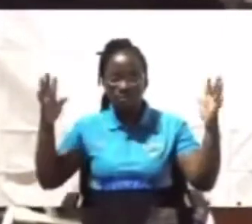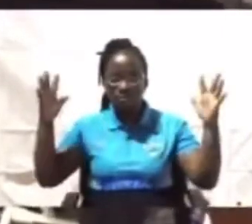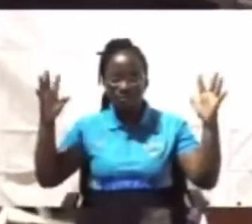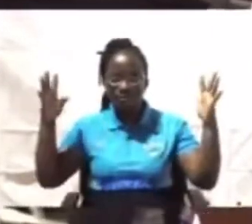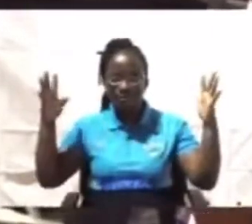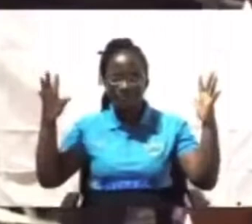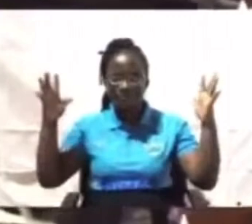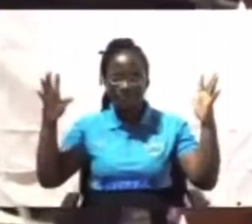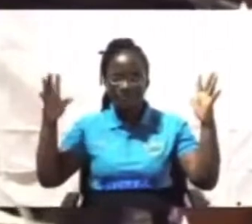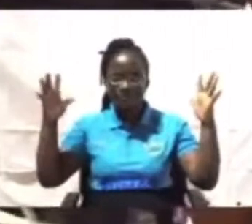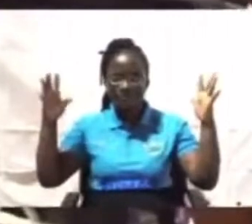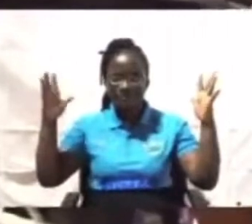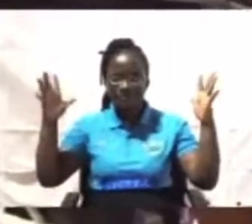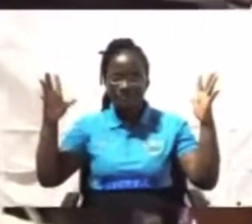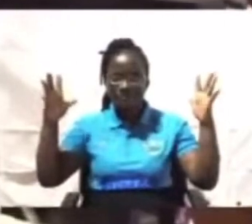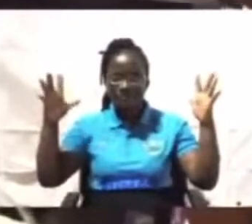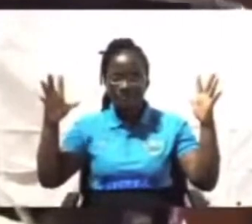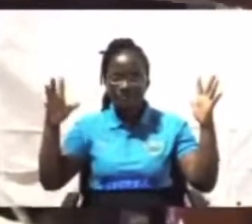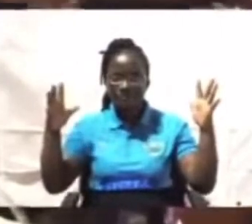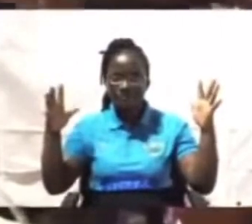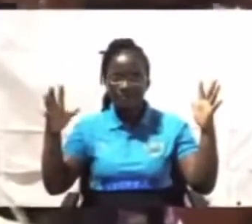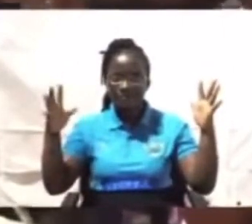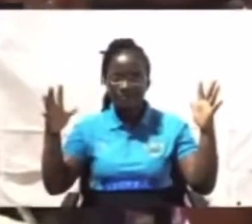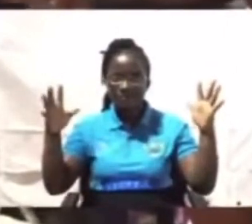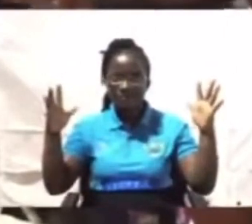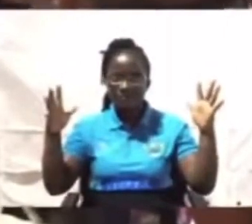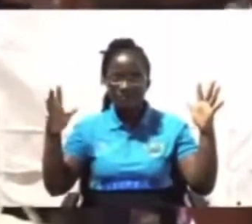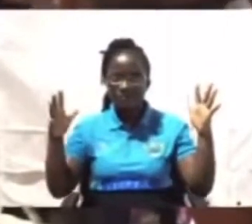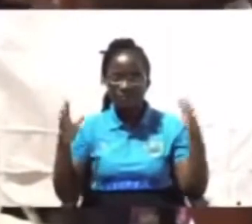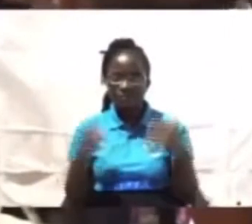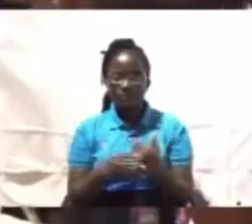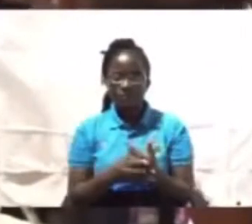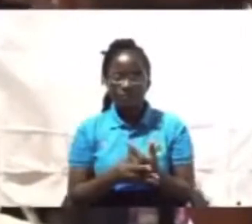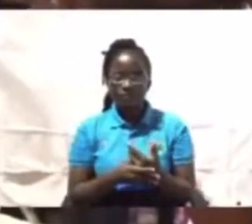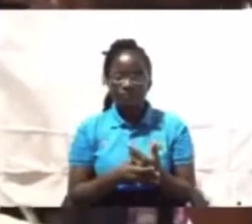Director, God bless you, Mr. Say. Ben for me the man say.